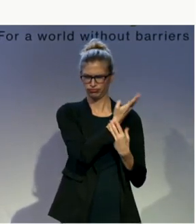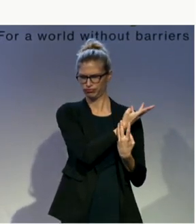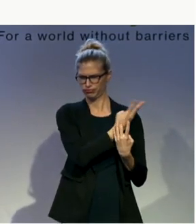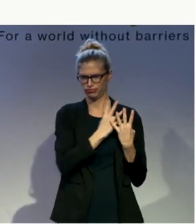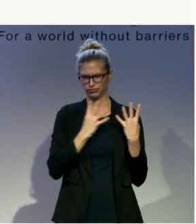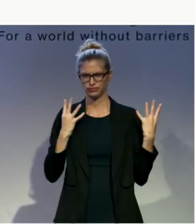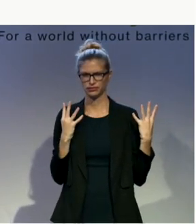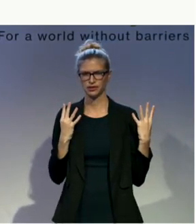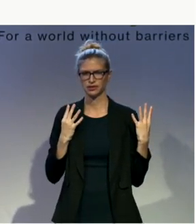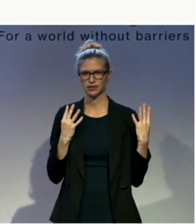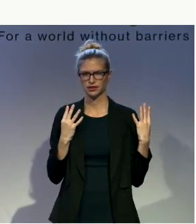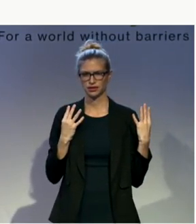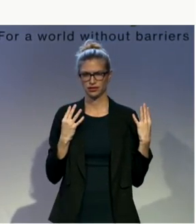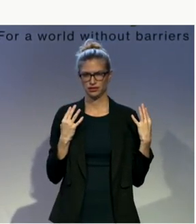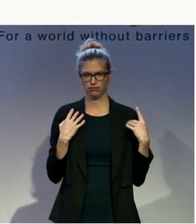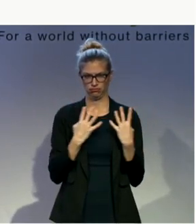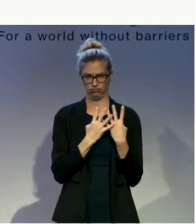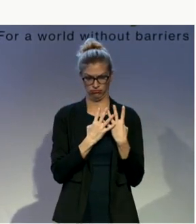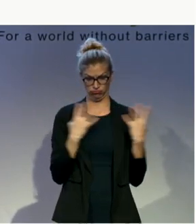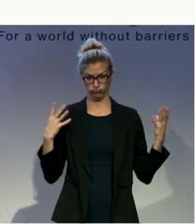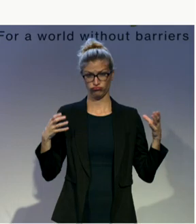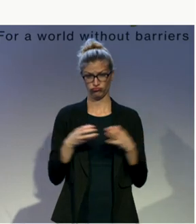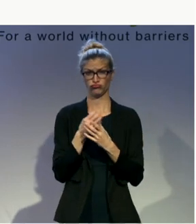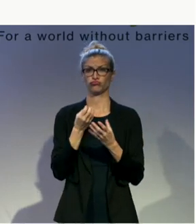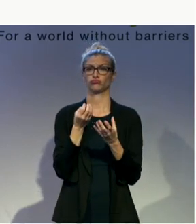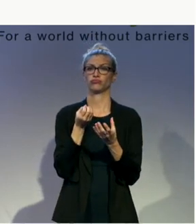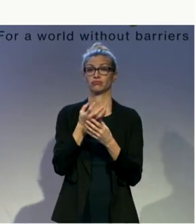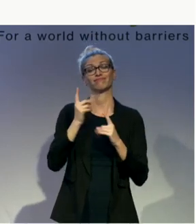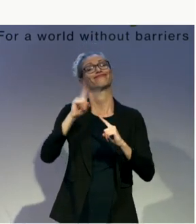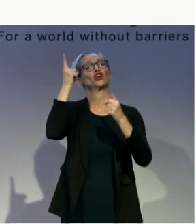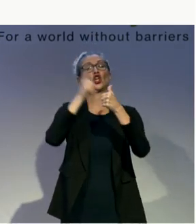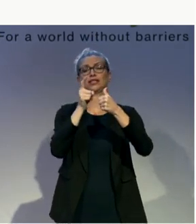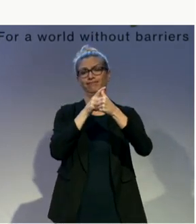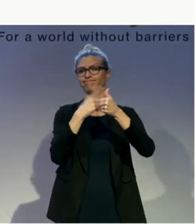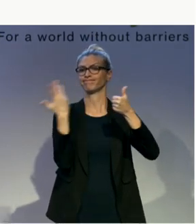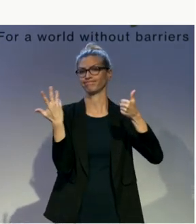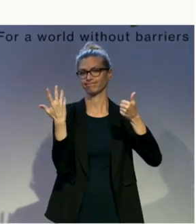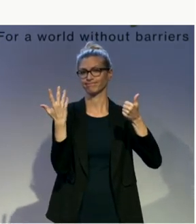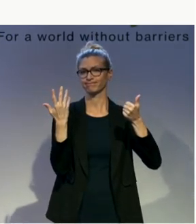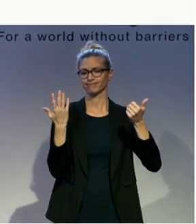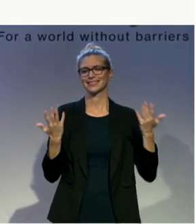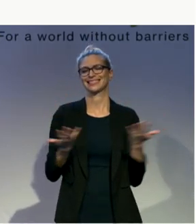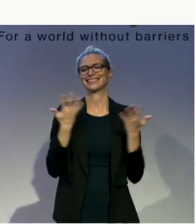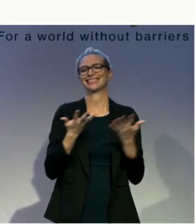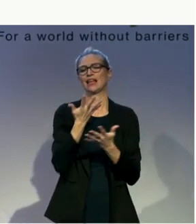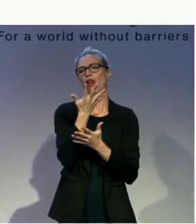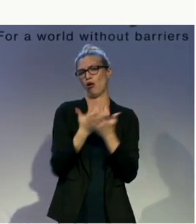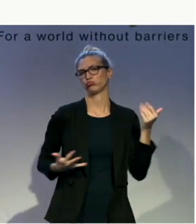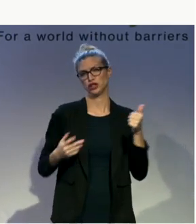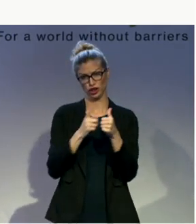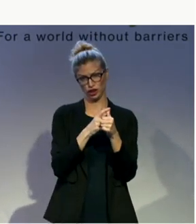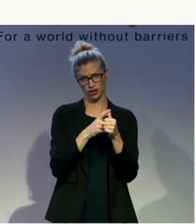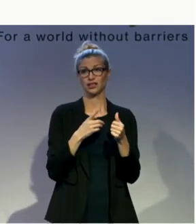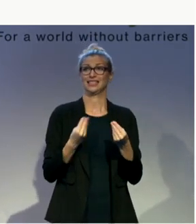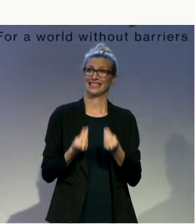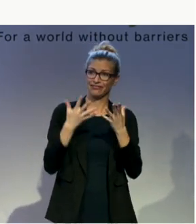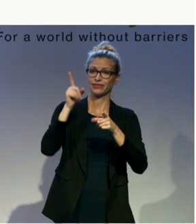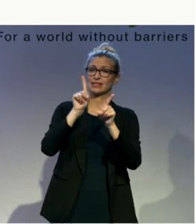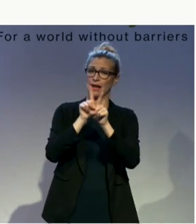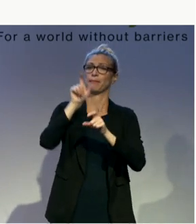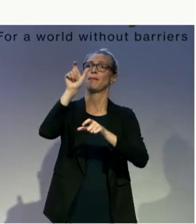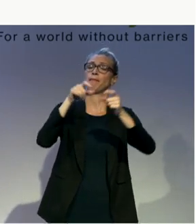information that is easier to understand about politics and engaging with people in politics,